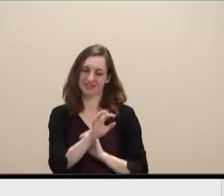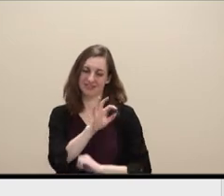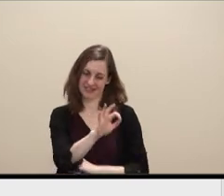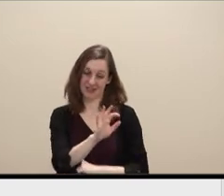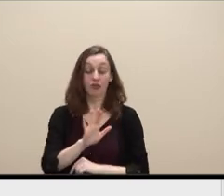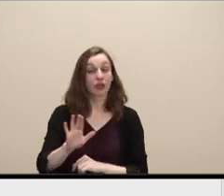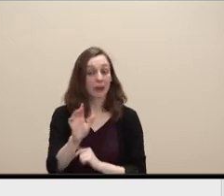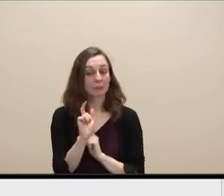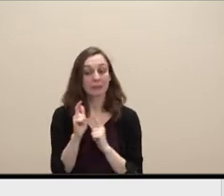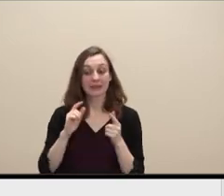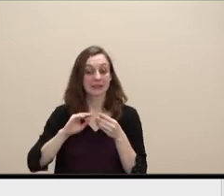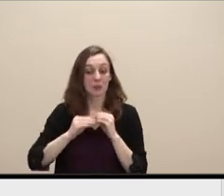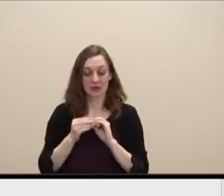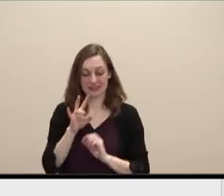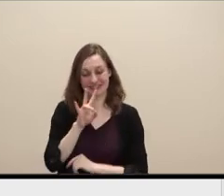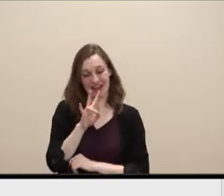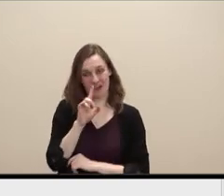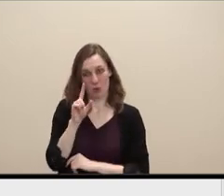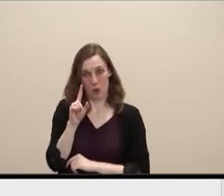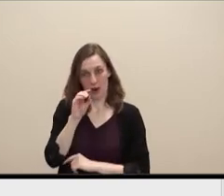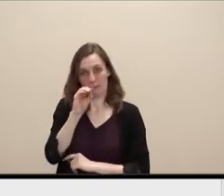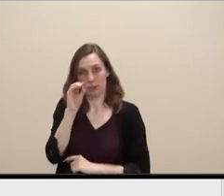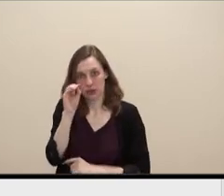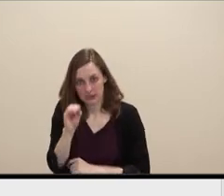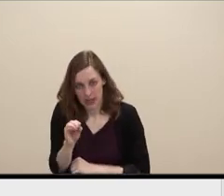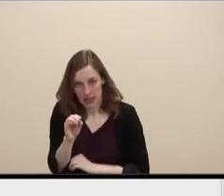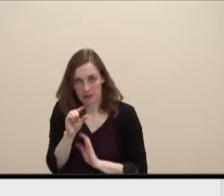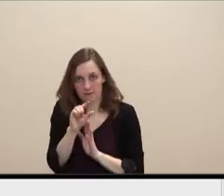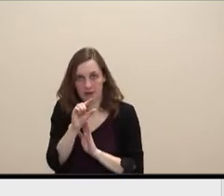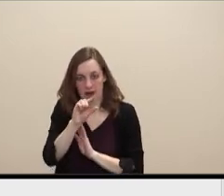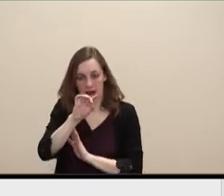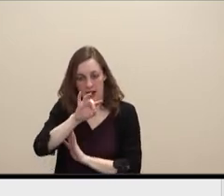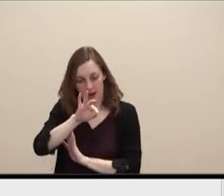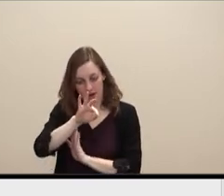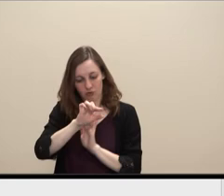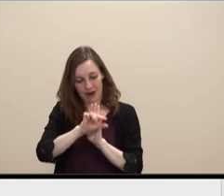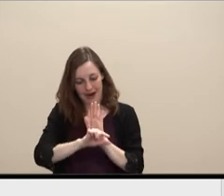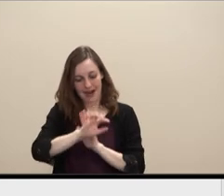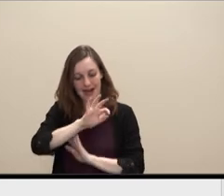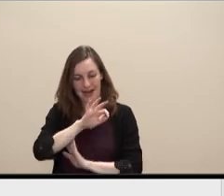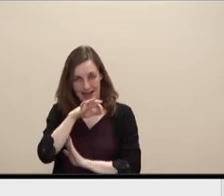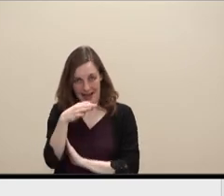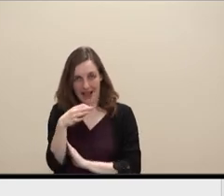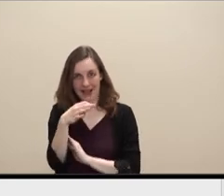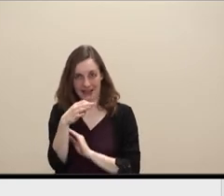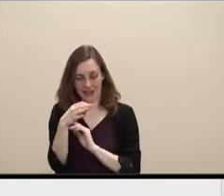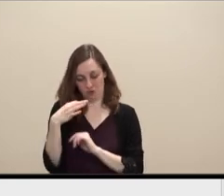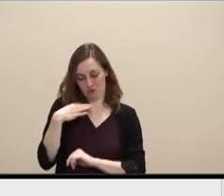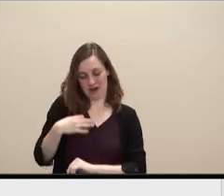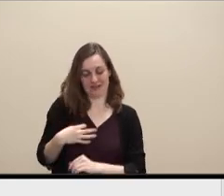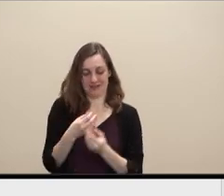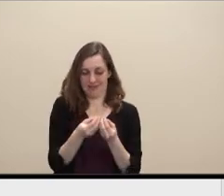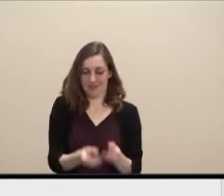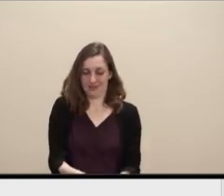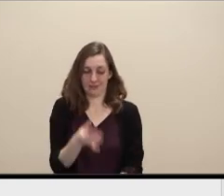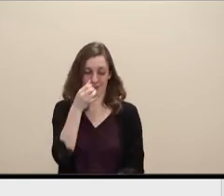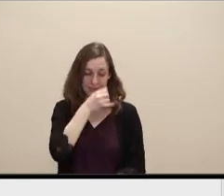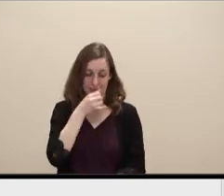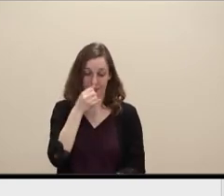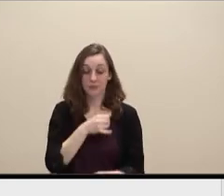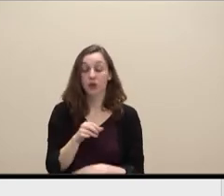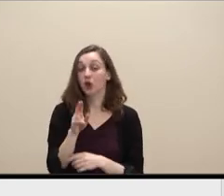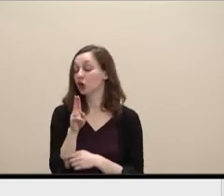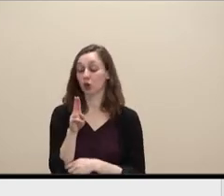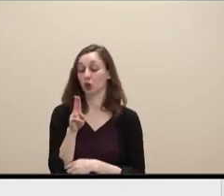biggest number was 71% of the ninth grade credits were lost, so 70. And at University, this one stands out, grade